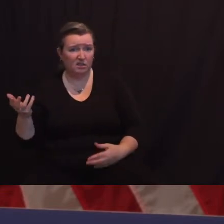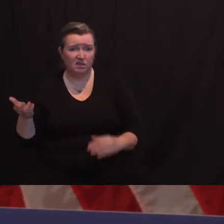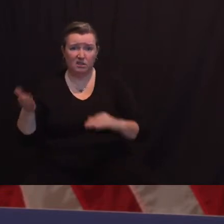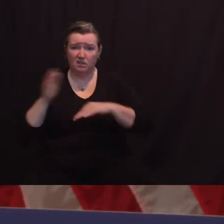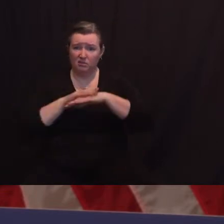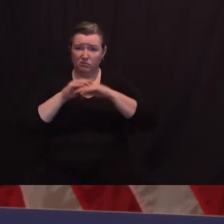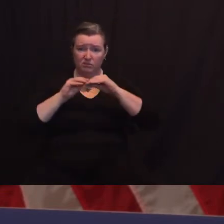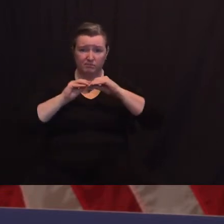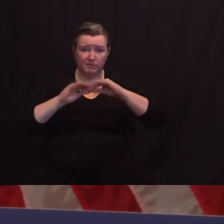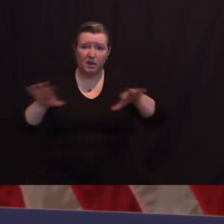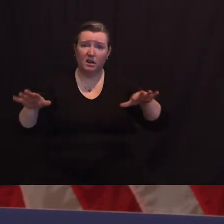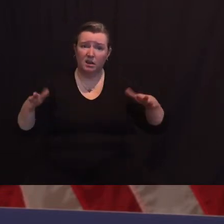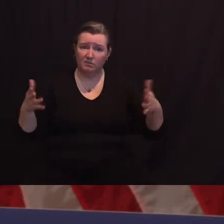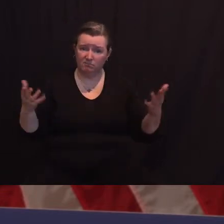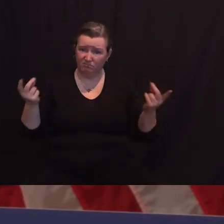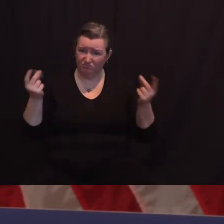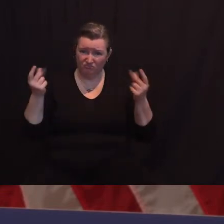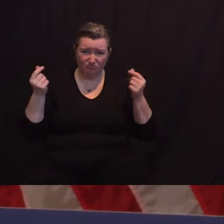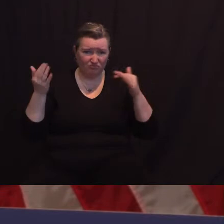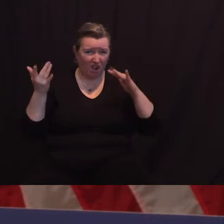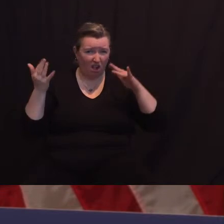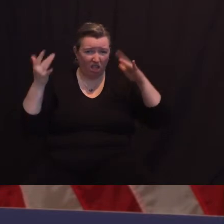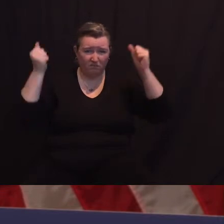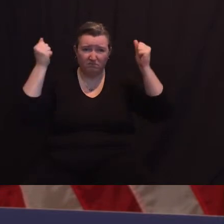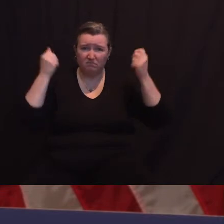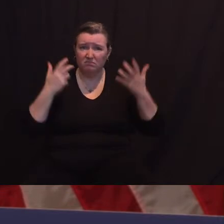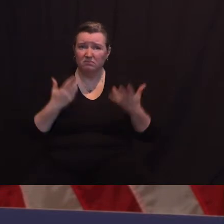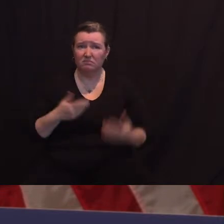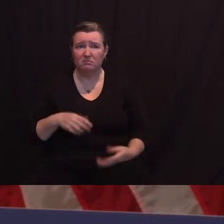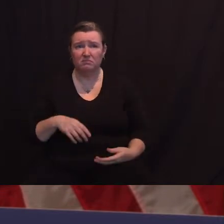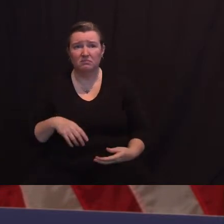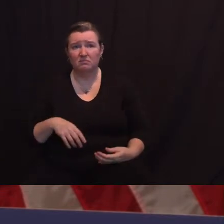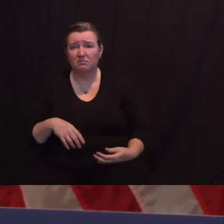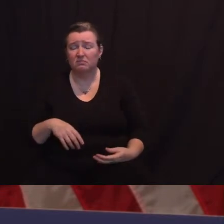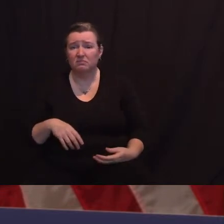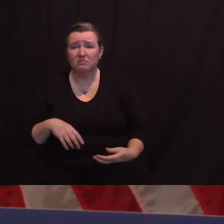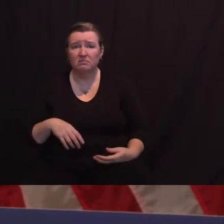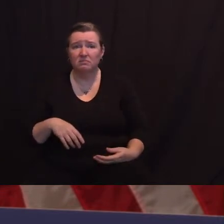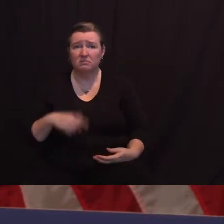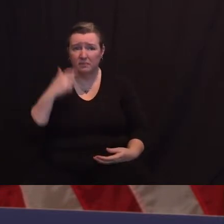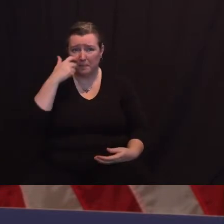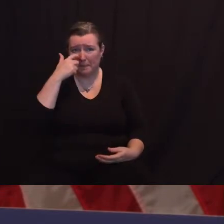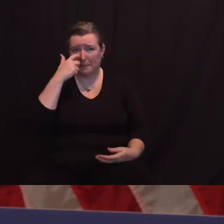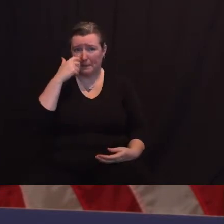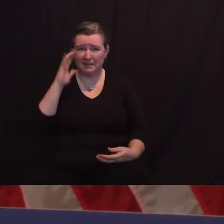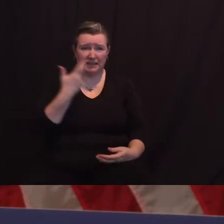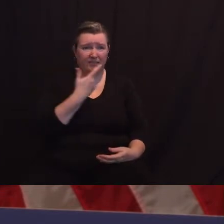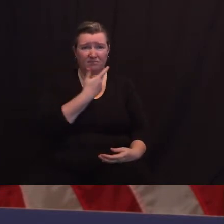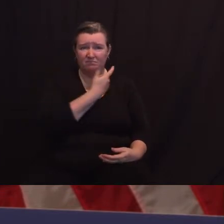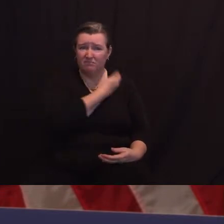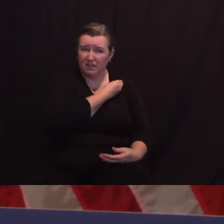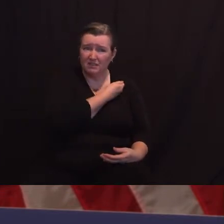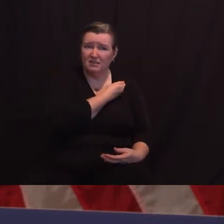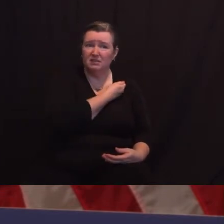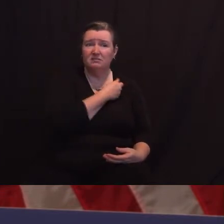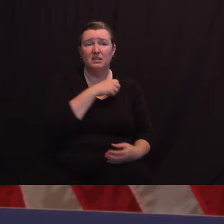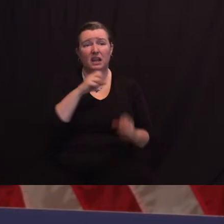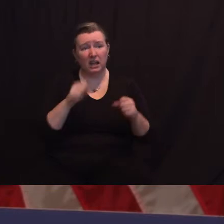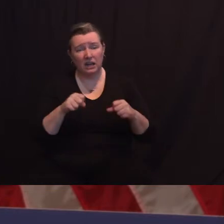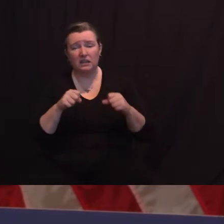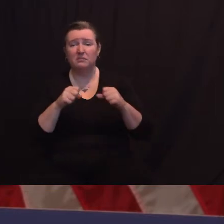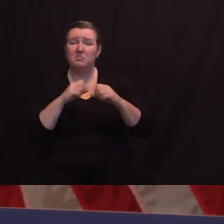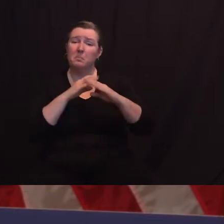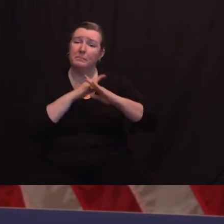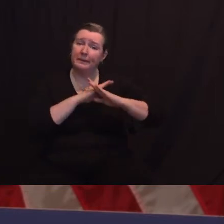there doesn't seem to be that the vaccines don't have, efficacy against that variant as well. So from